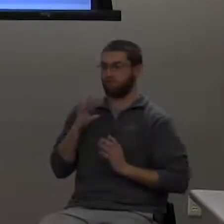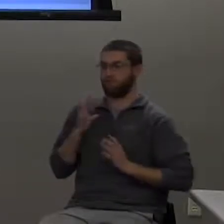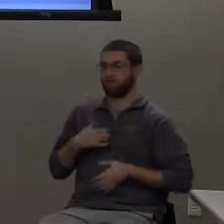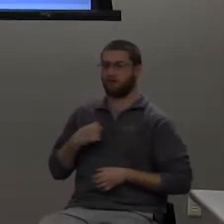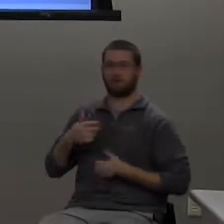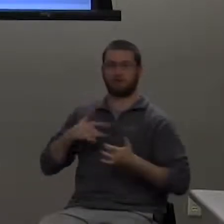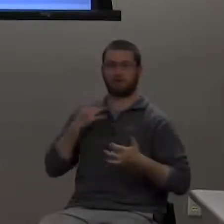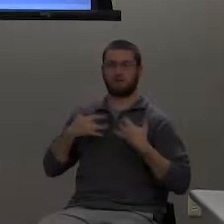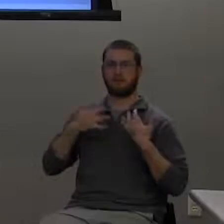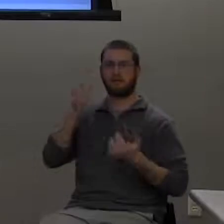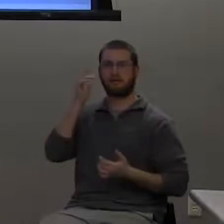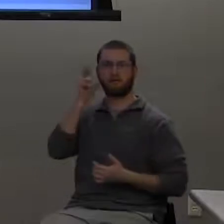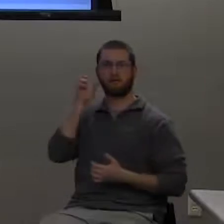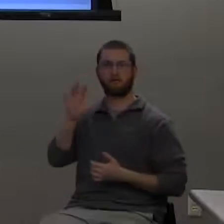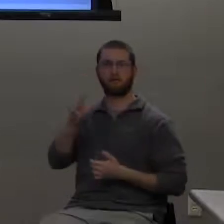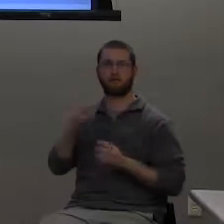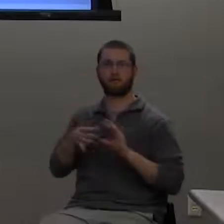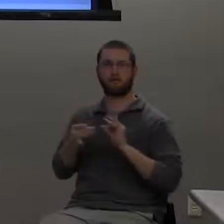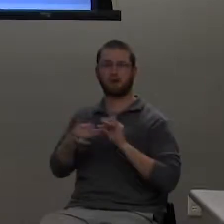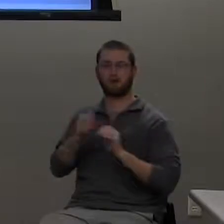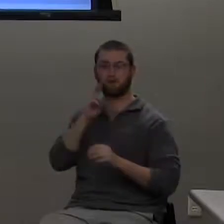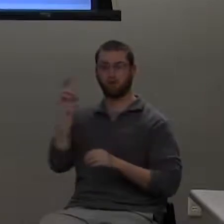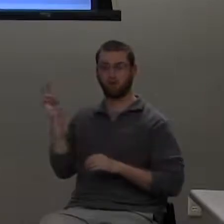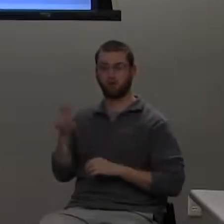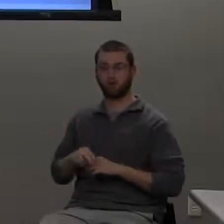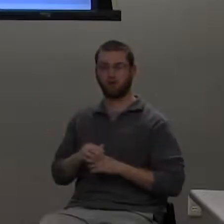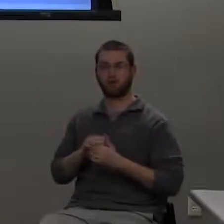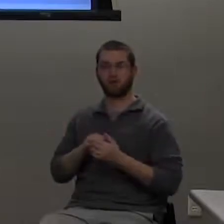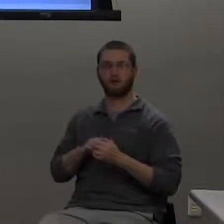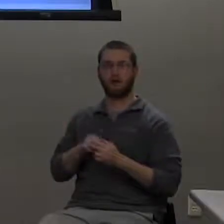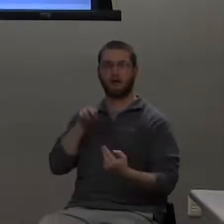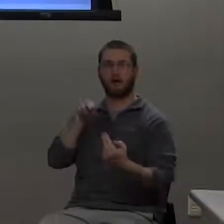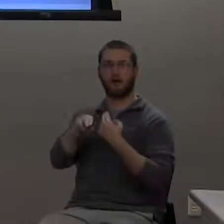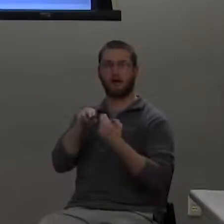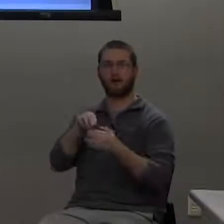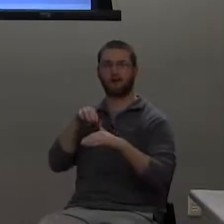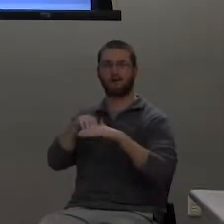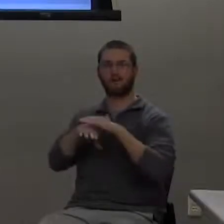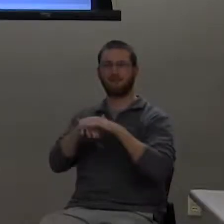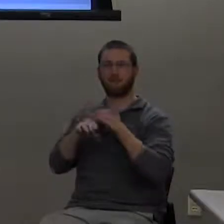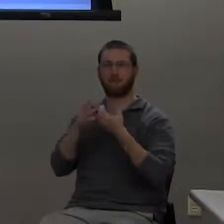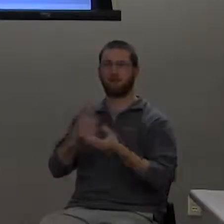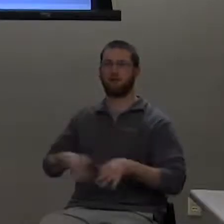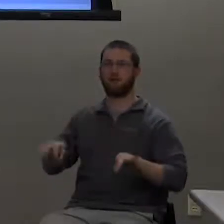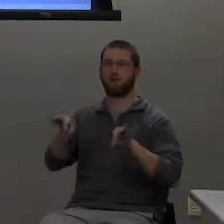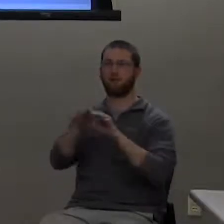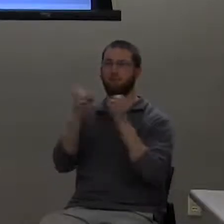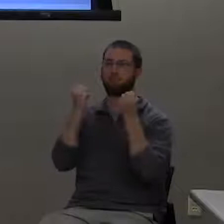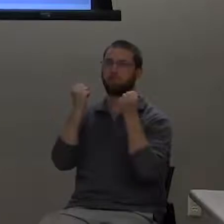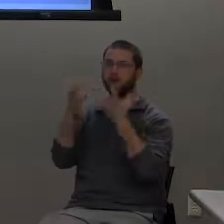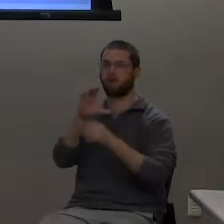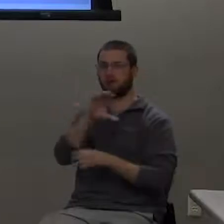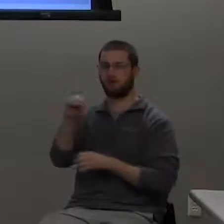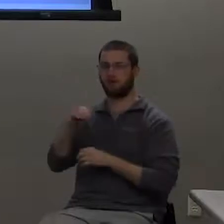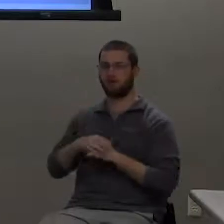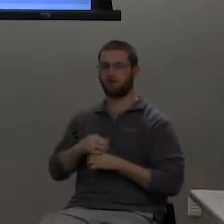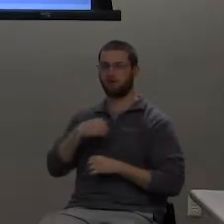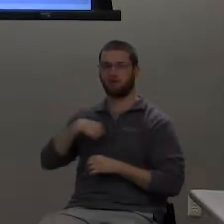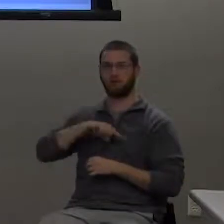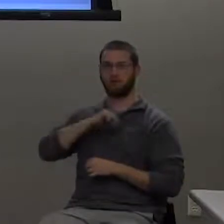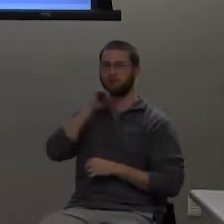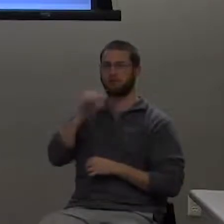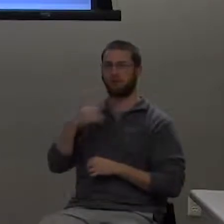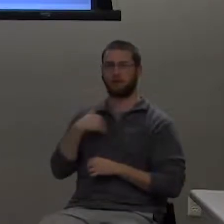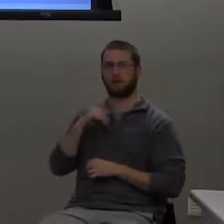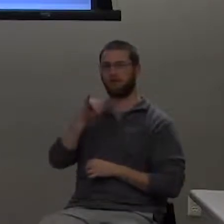excited to hear about your comments about it, but when you look at it, highway accessibility is the second most important thing for companies. And while we don't have an interstate